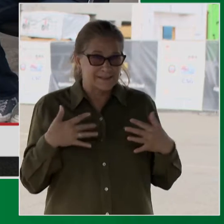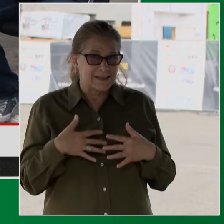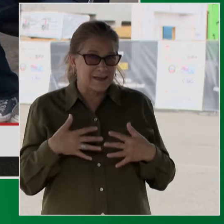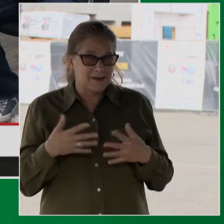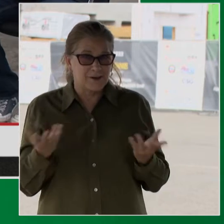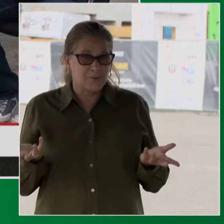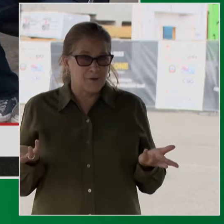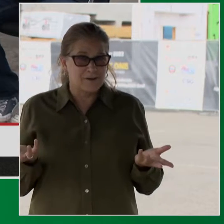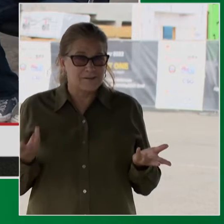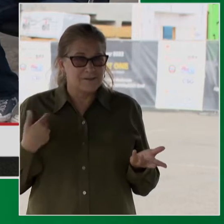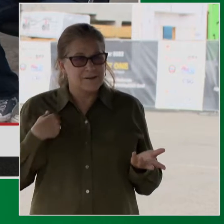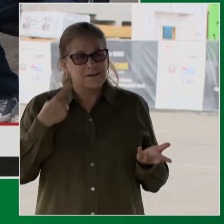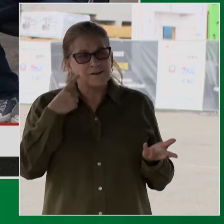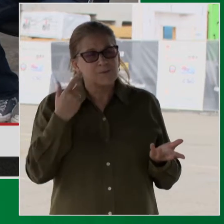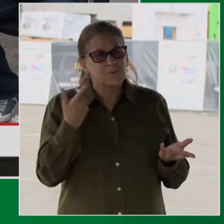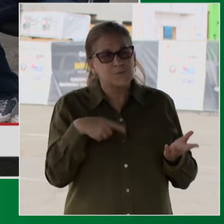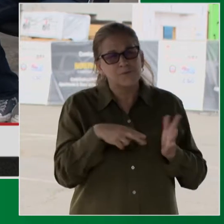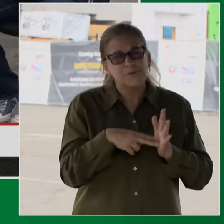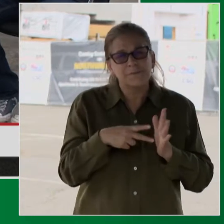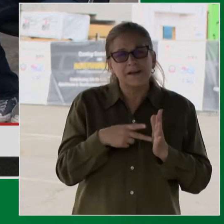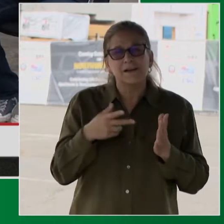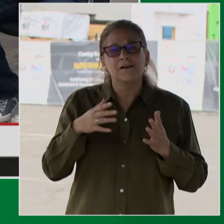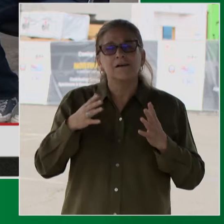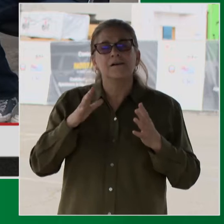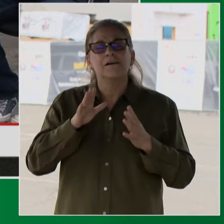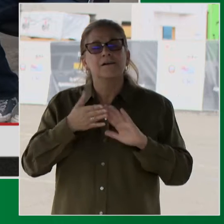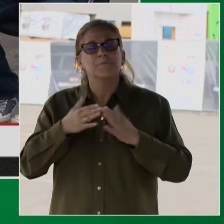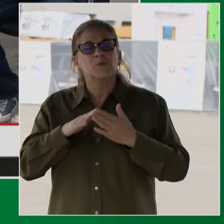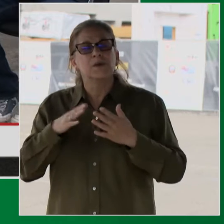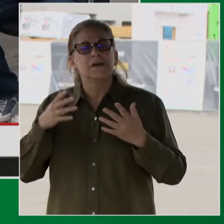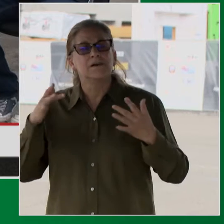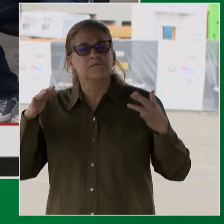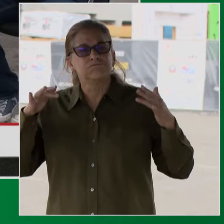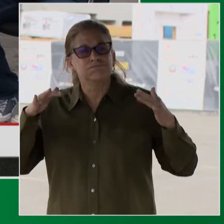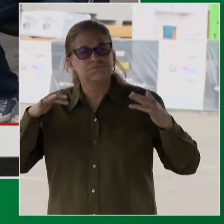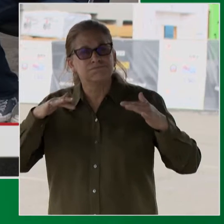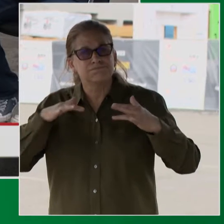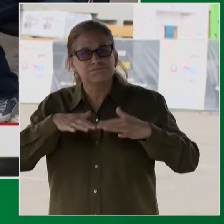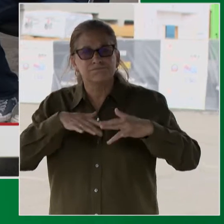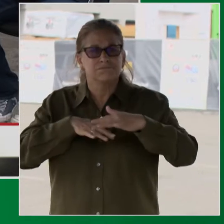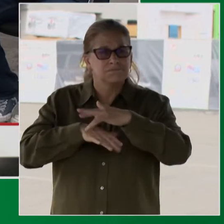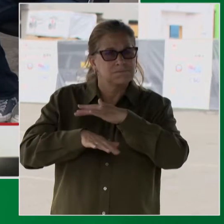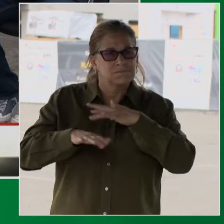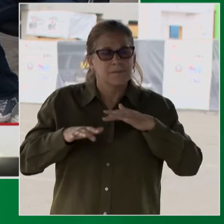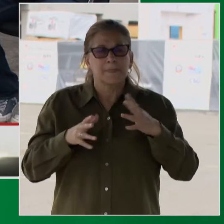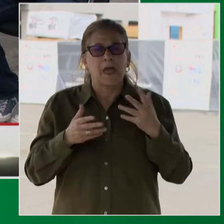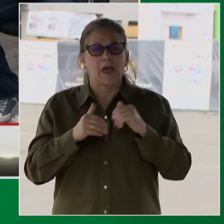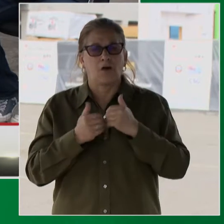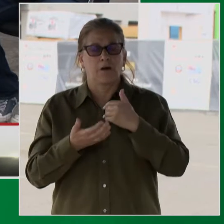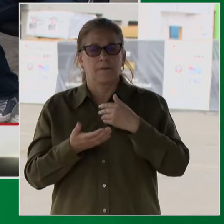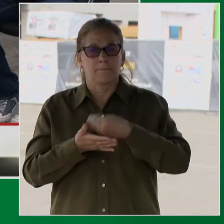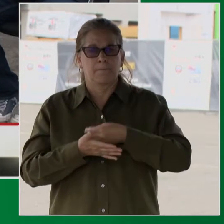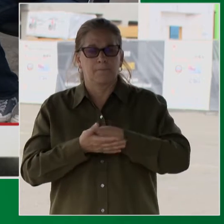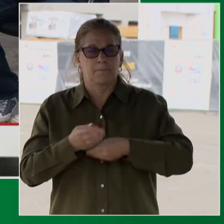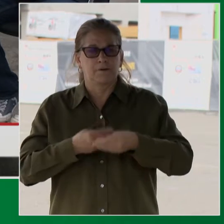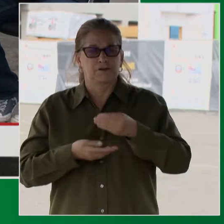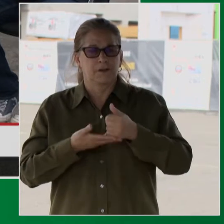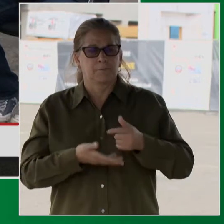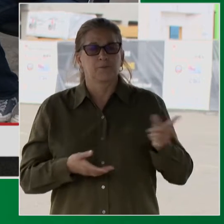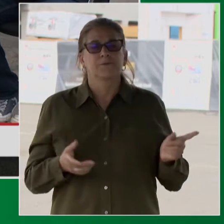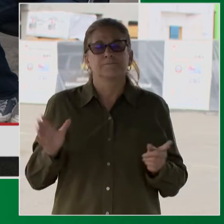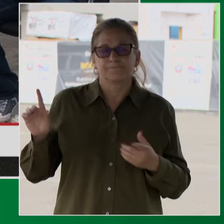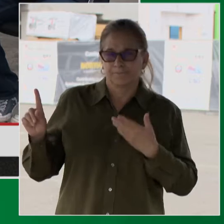to us about the community engagement that happens after the comprehensive plan and how the budget helps with that. Thank you. It's